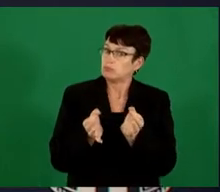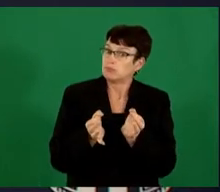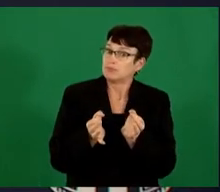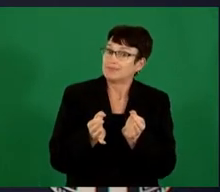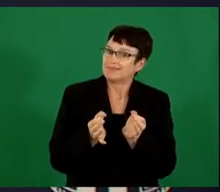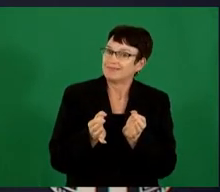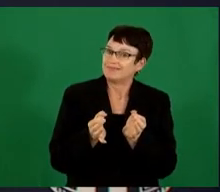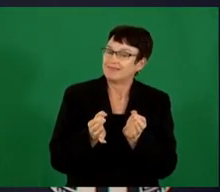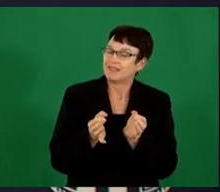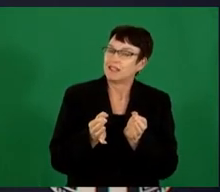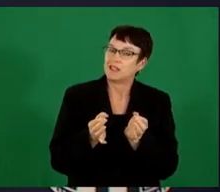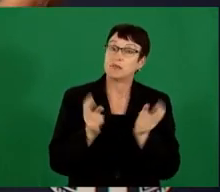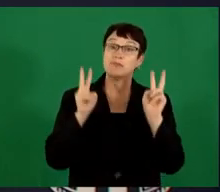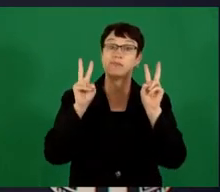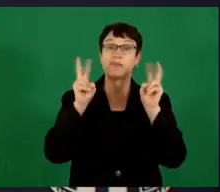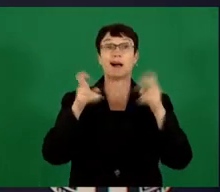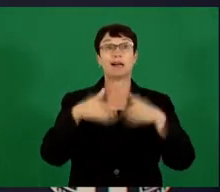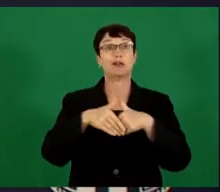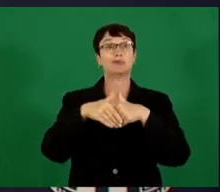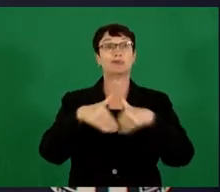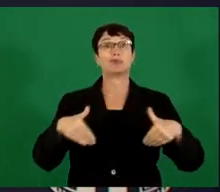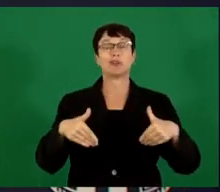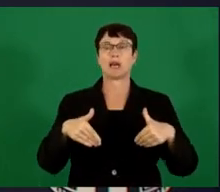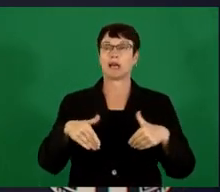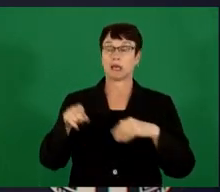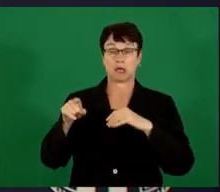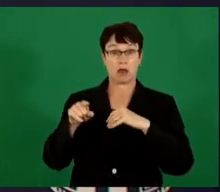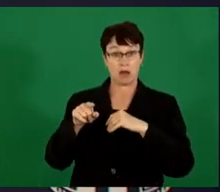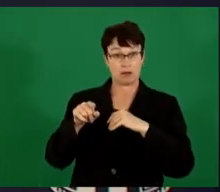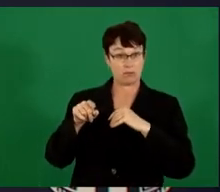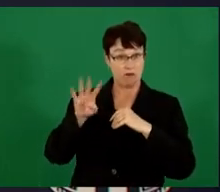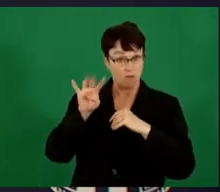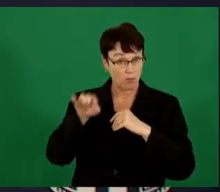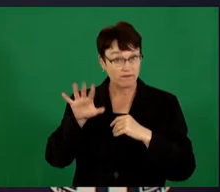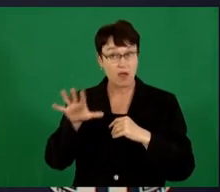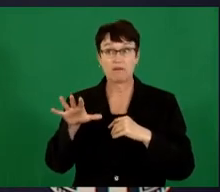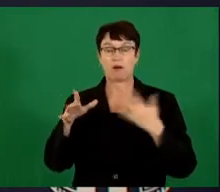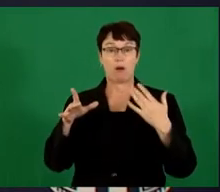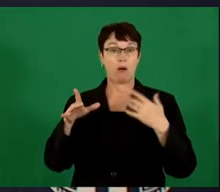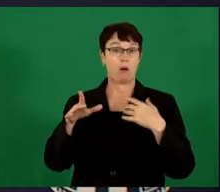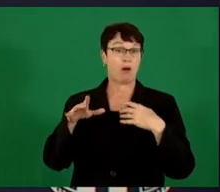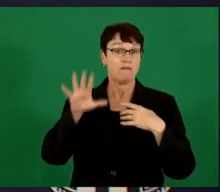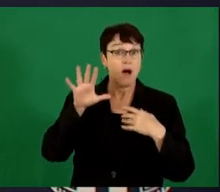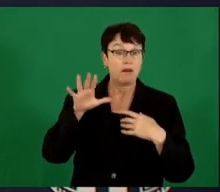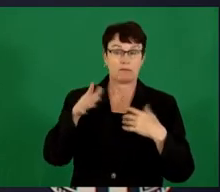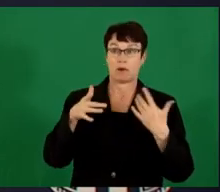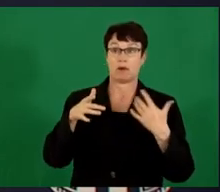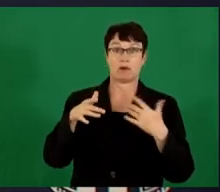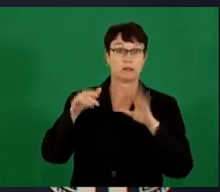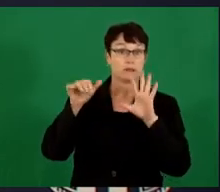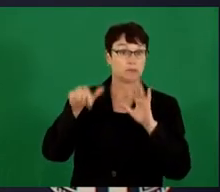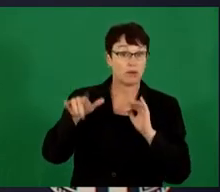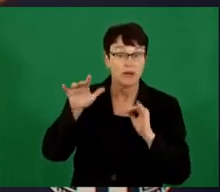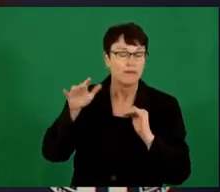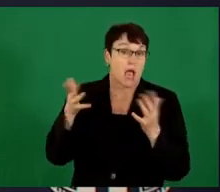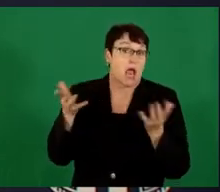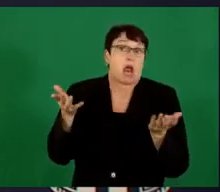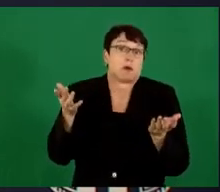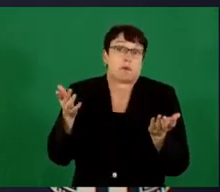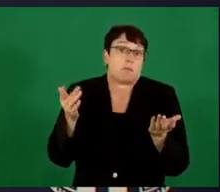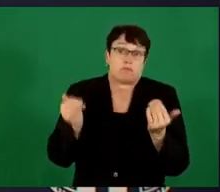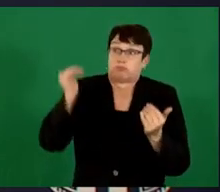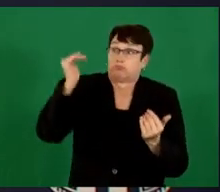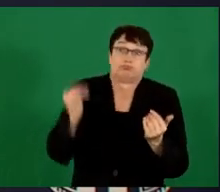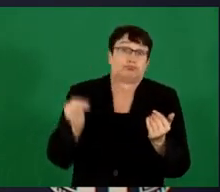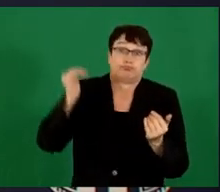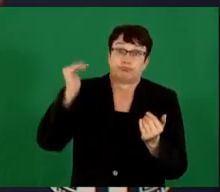Whatever neutral is, it is an unobservable variable, it is an estimate, and anyone could look at this and then say where